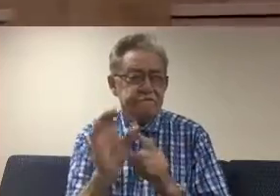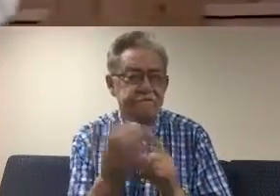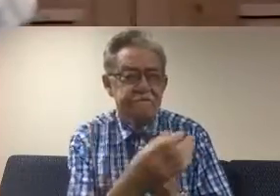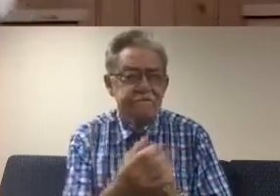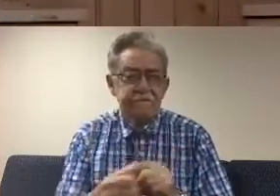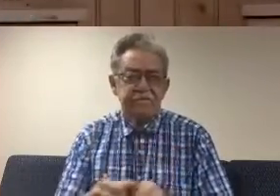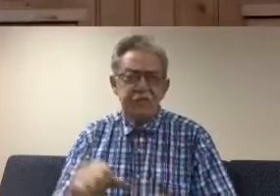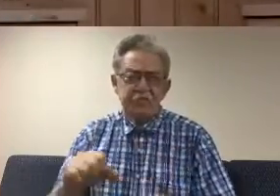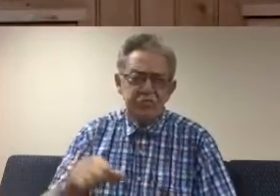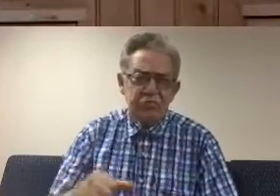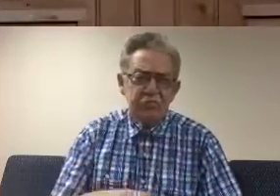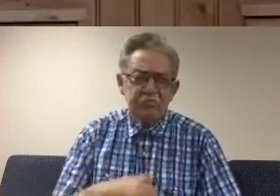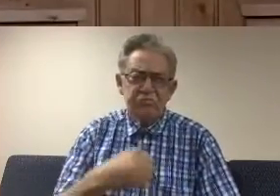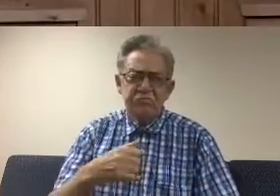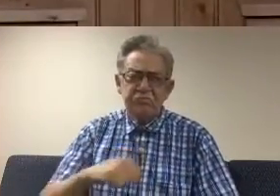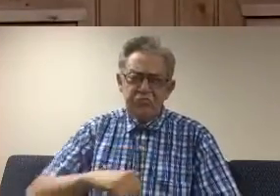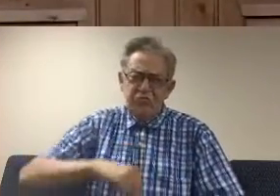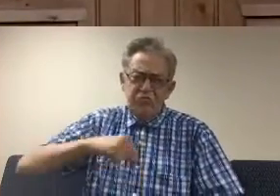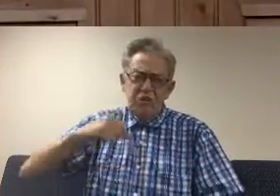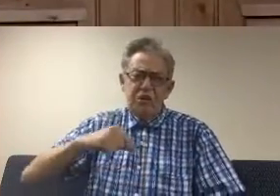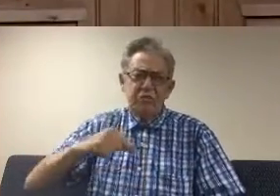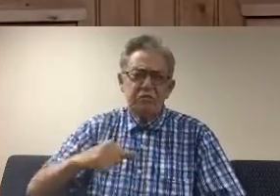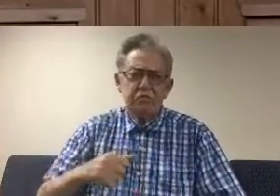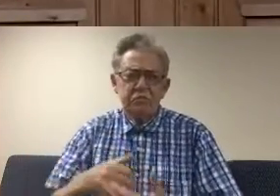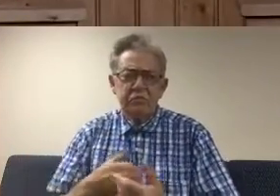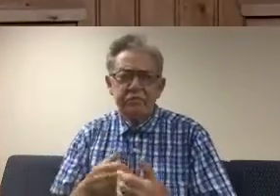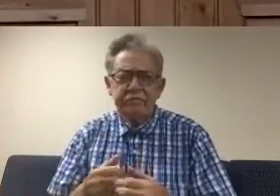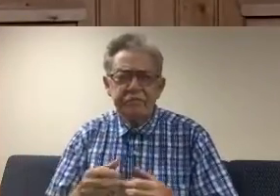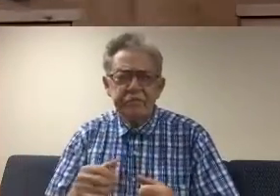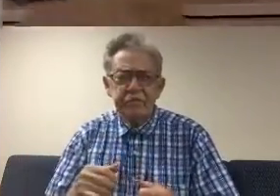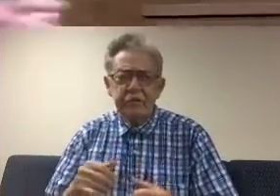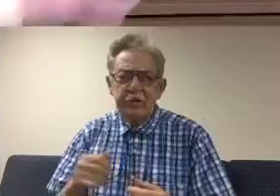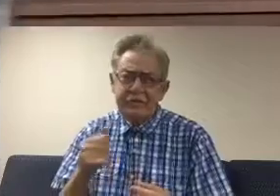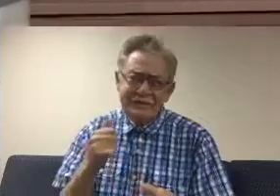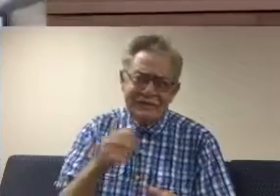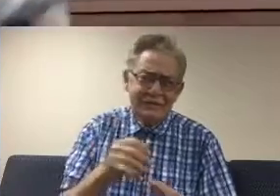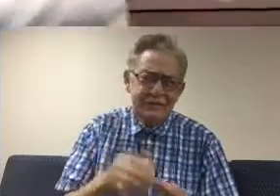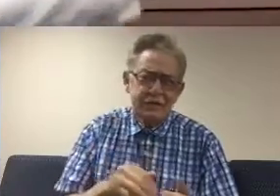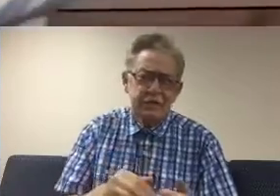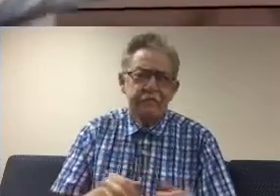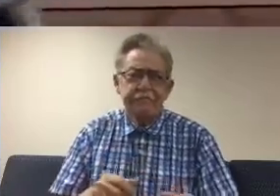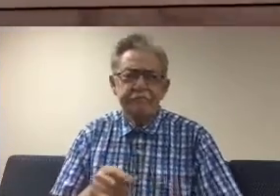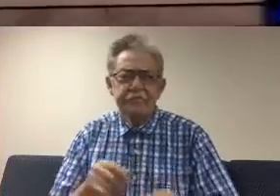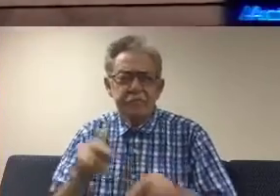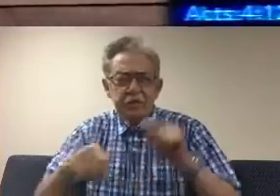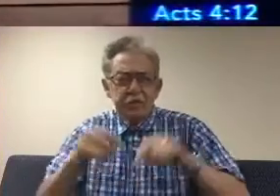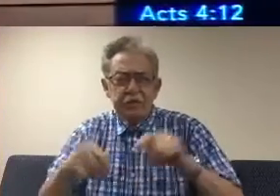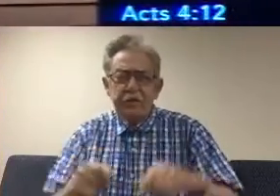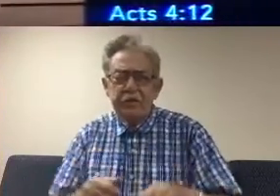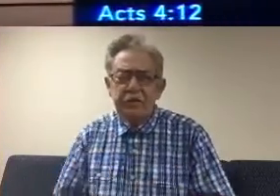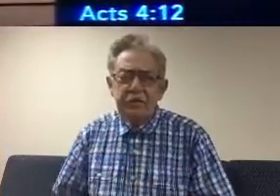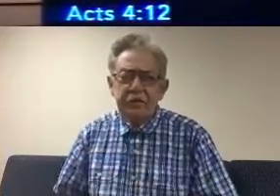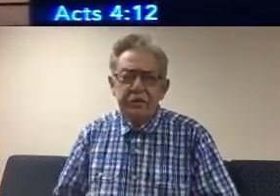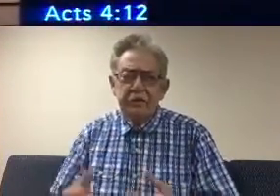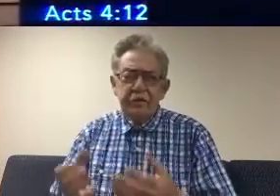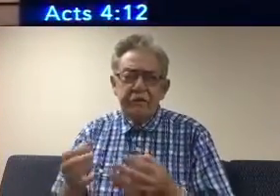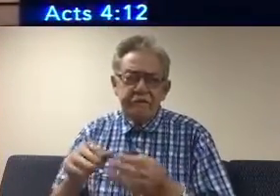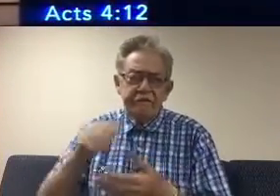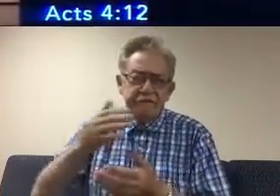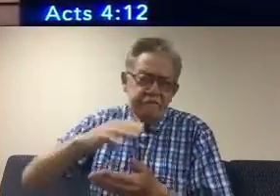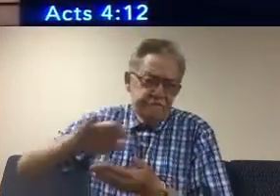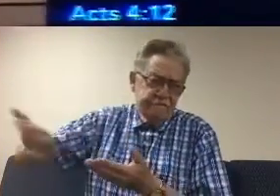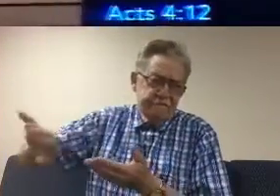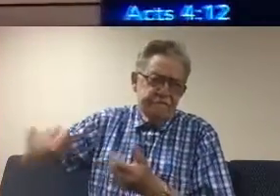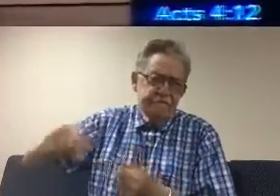is so one-sided. That is so prejudicial. That is so whatever people are going to want to do with this, that was